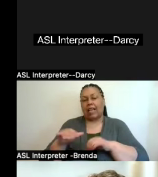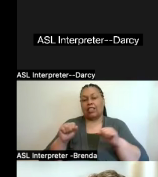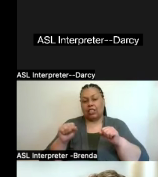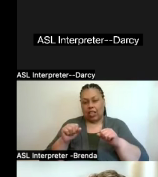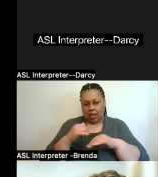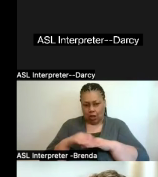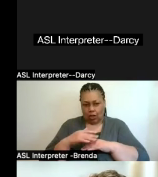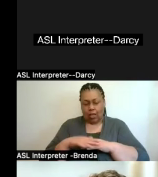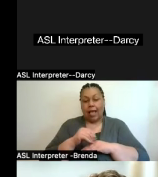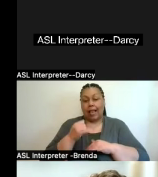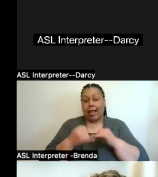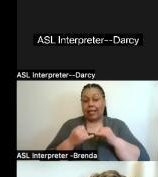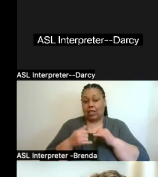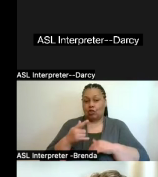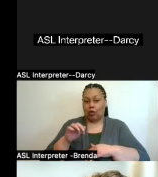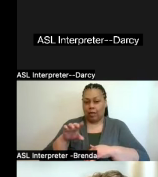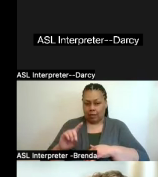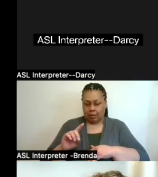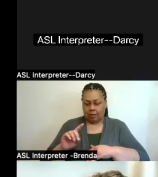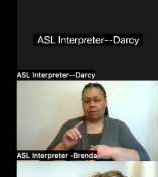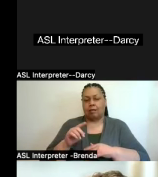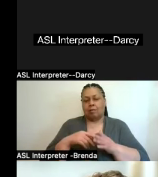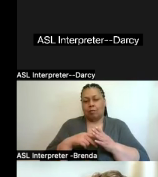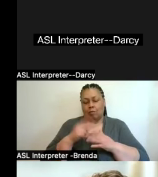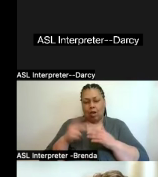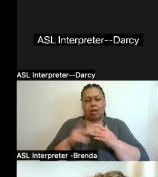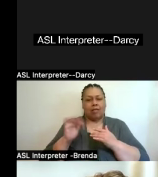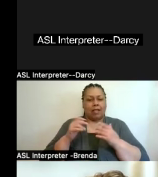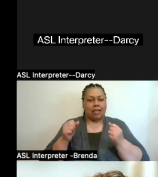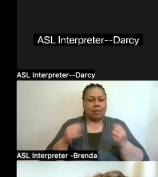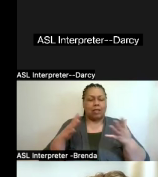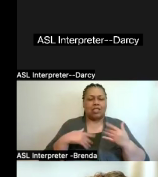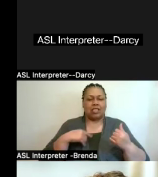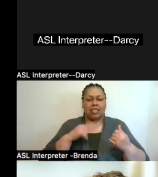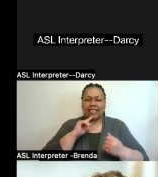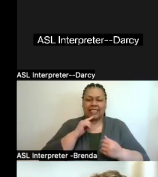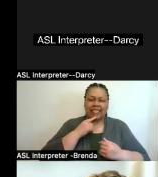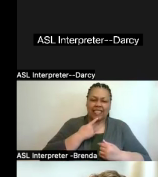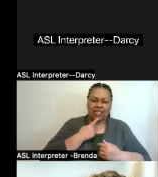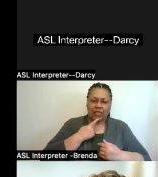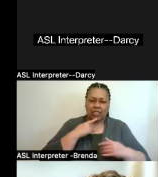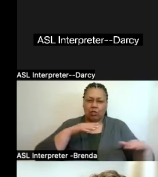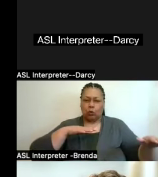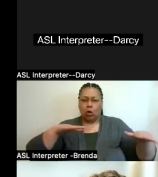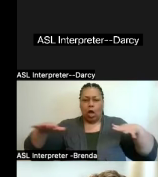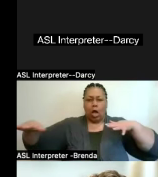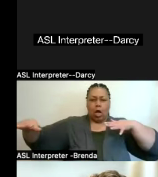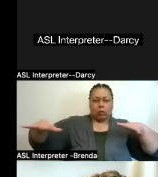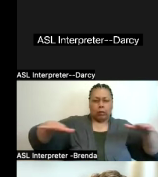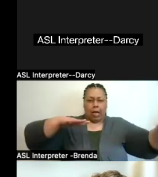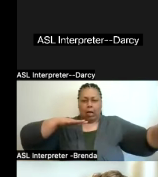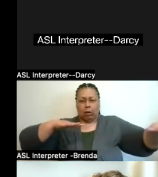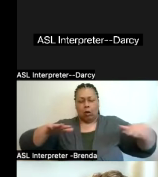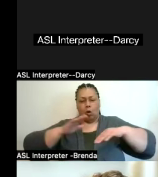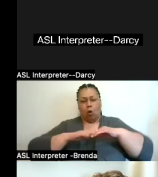grid product, which is an estimate of the shaking intensity on a approximately 20-kilometer grid. And